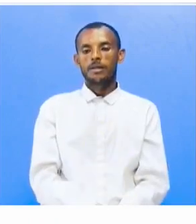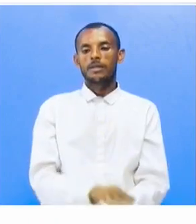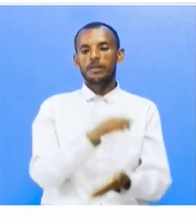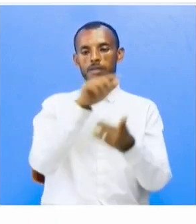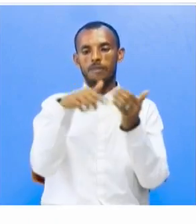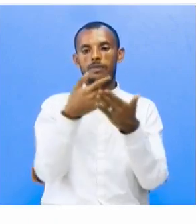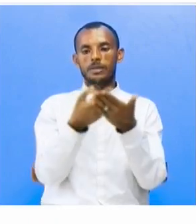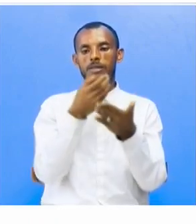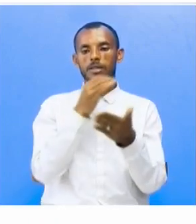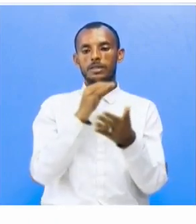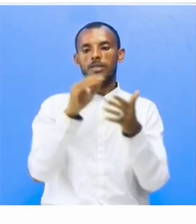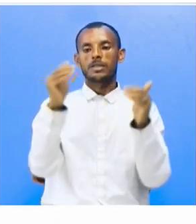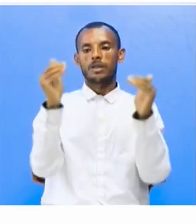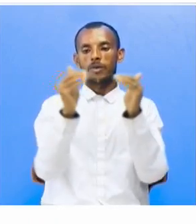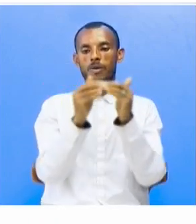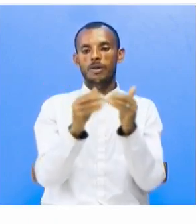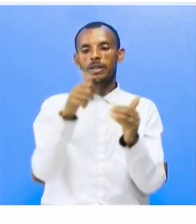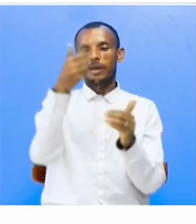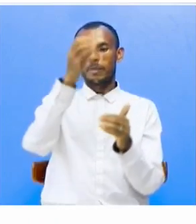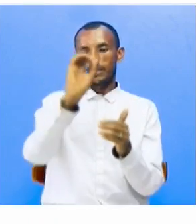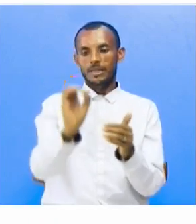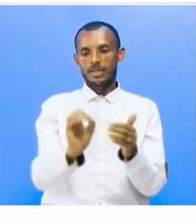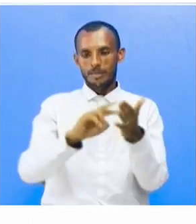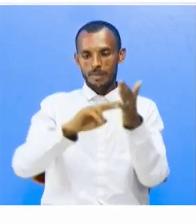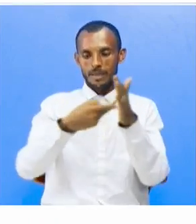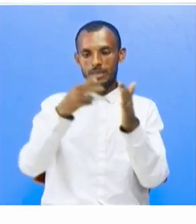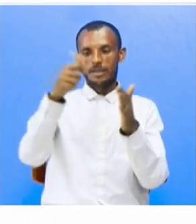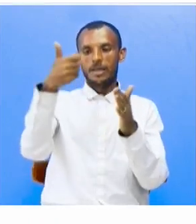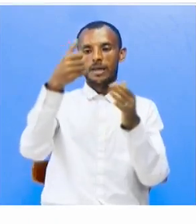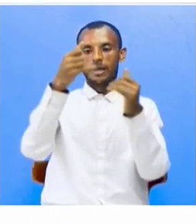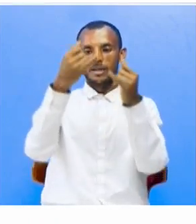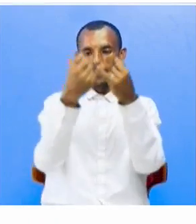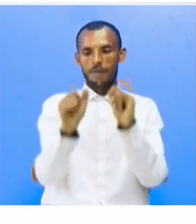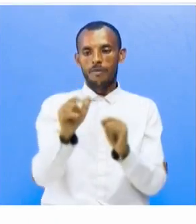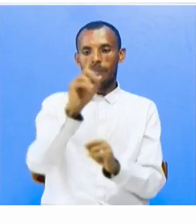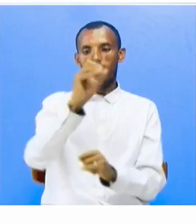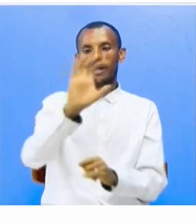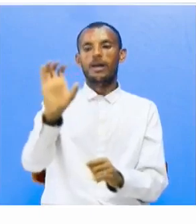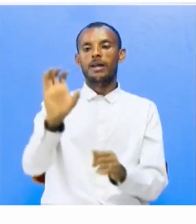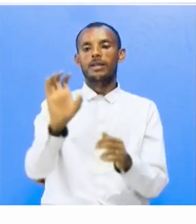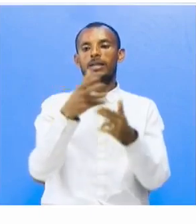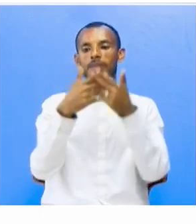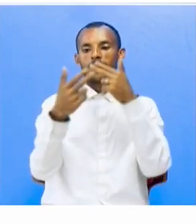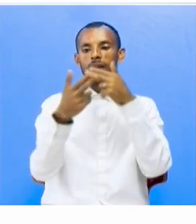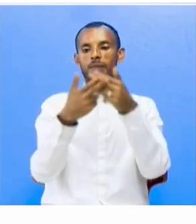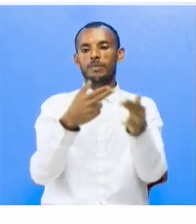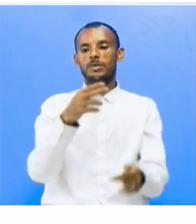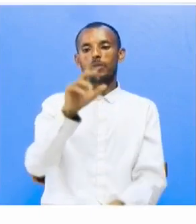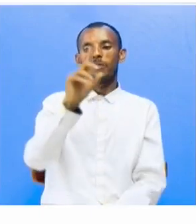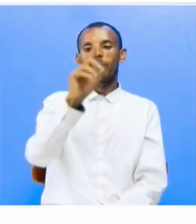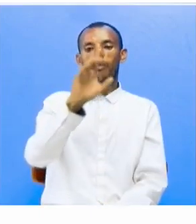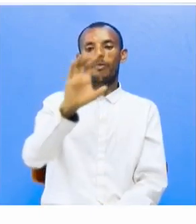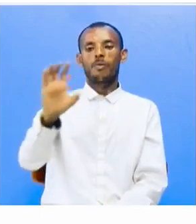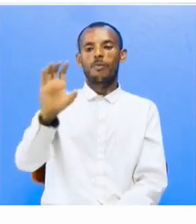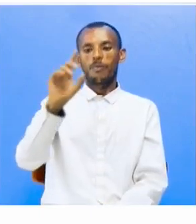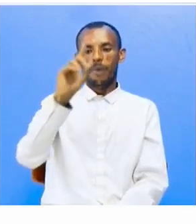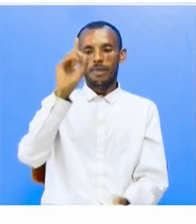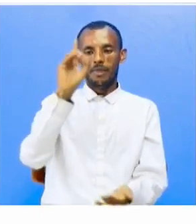Therefore, this gives us 10% means 10 over 100 times